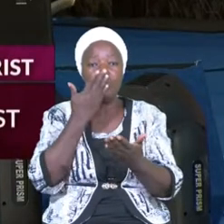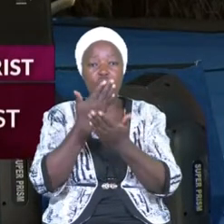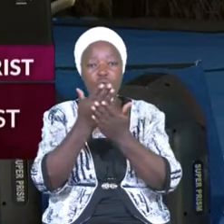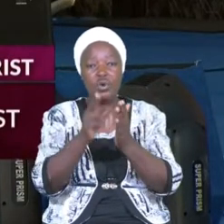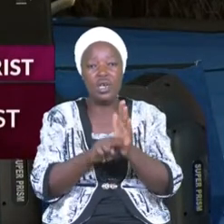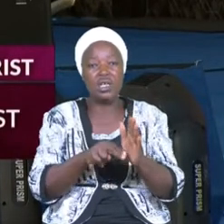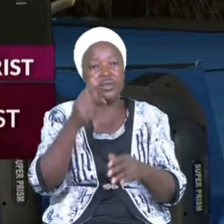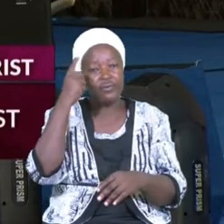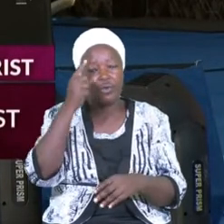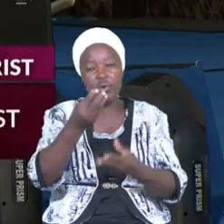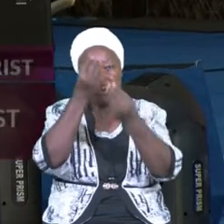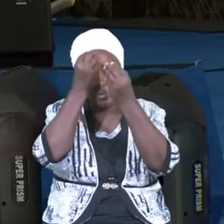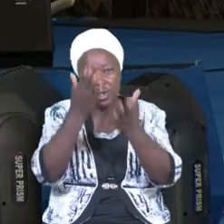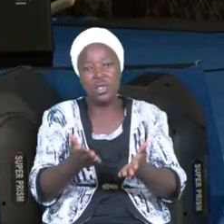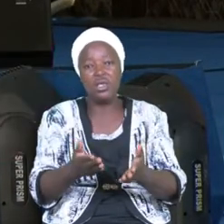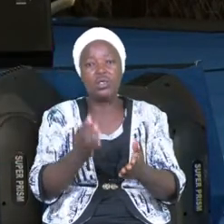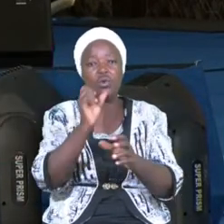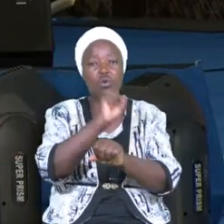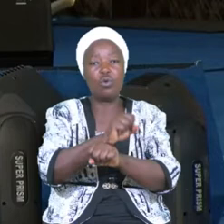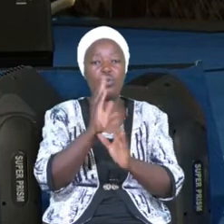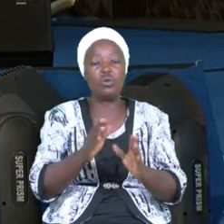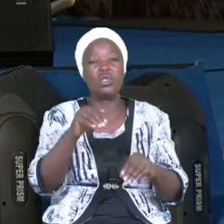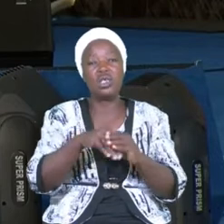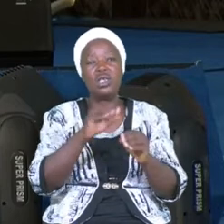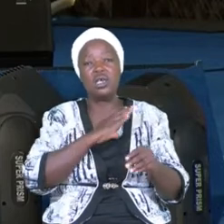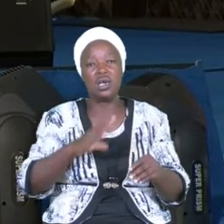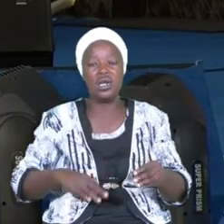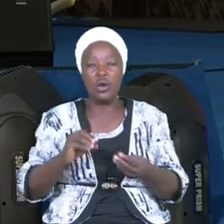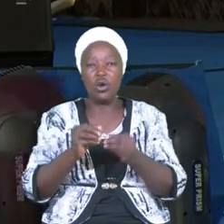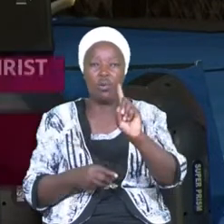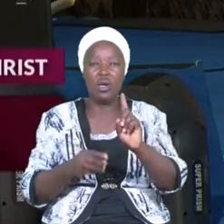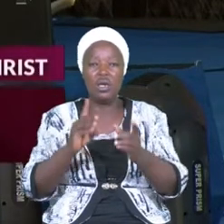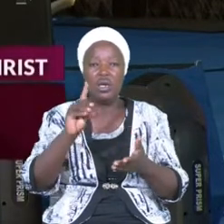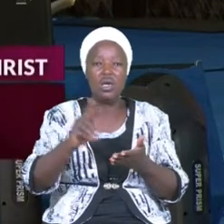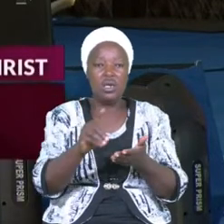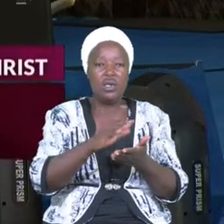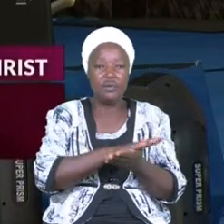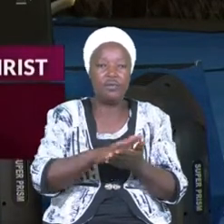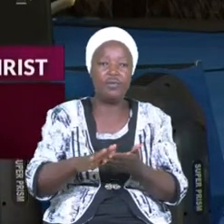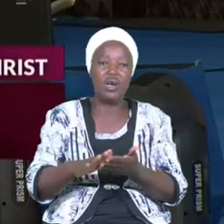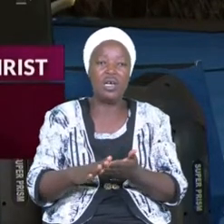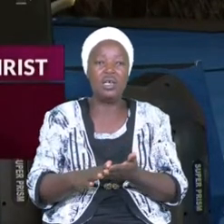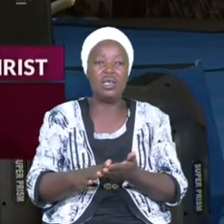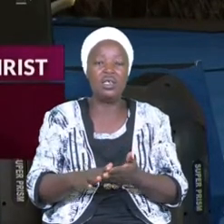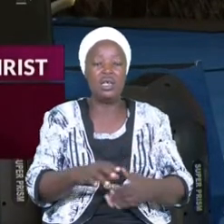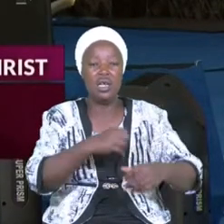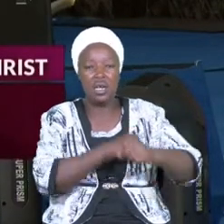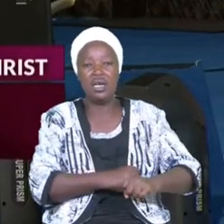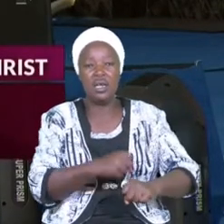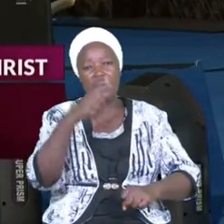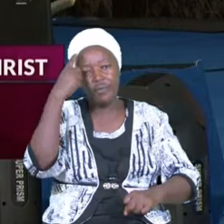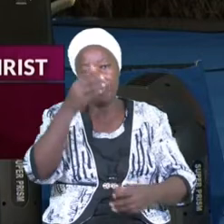conquerors in Christ. Number one, divine guidance for obedient